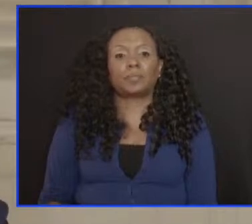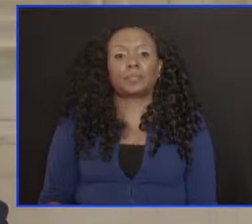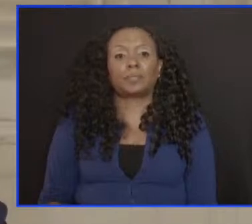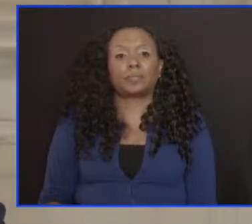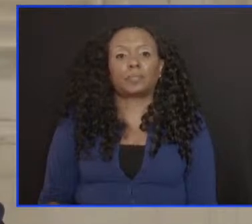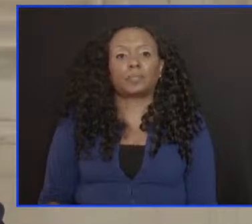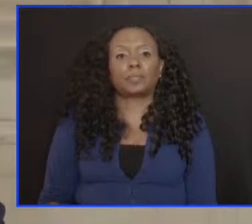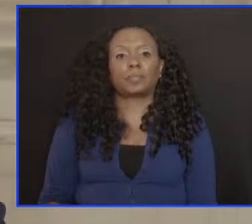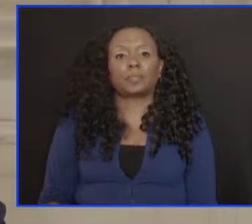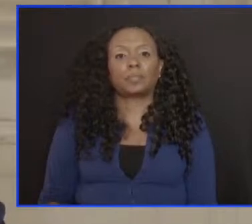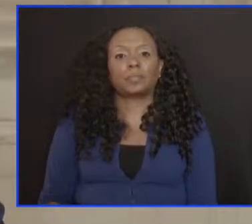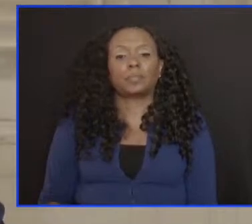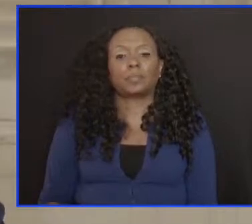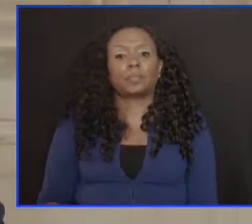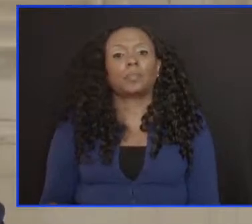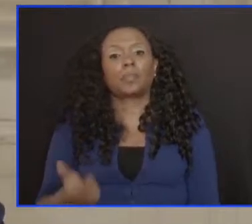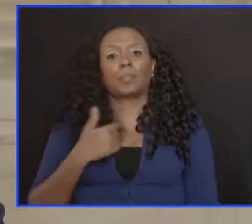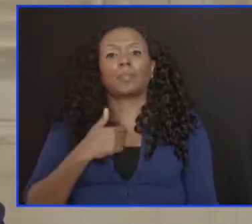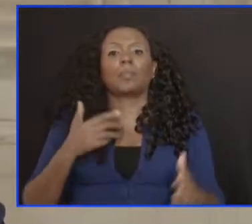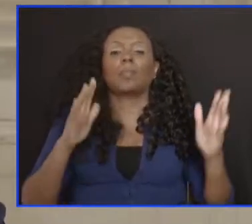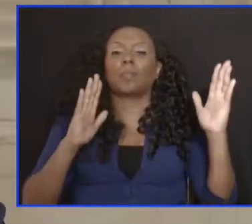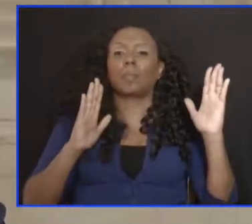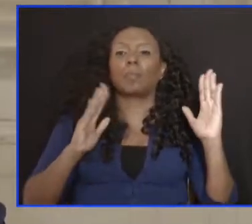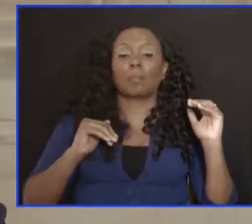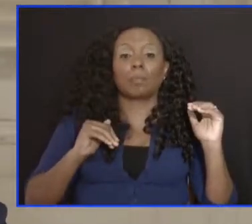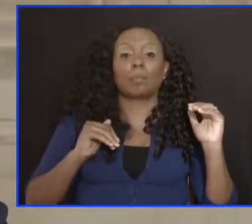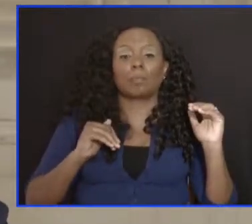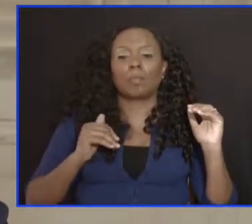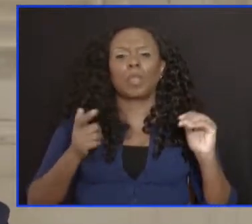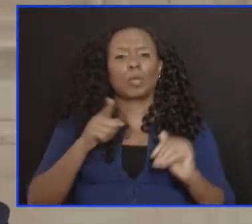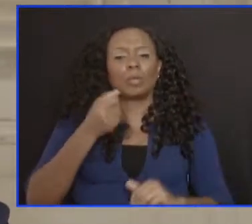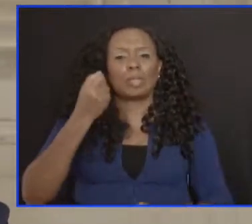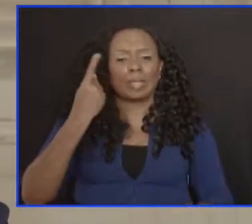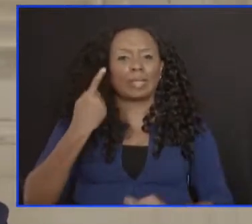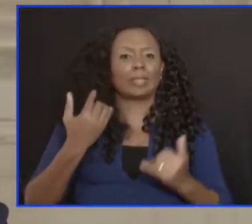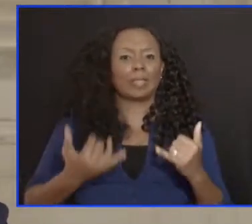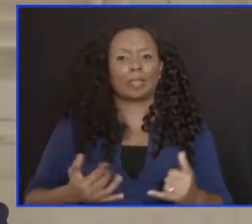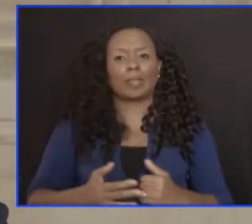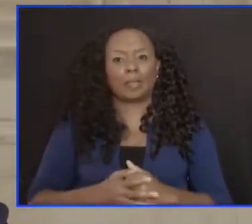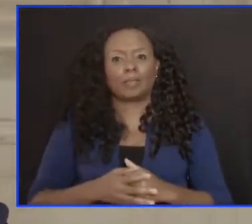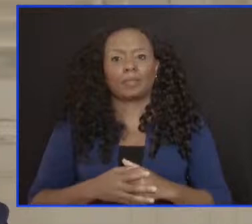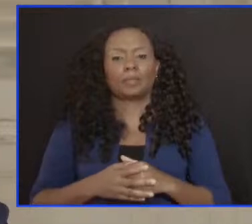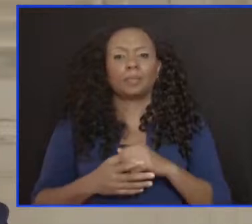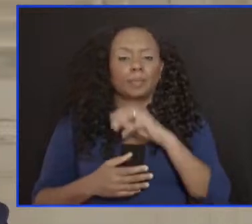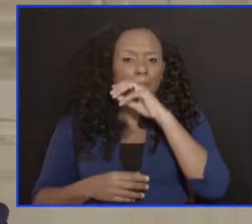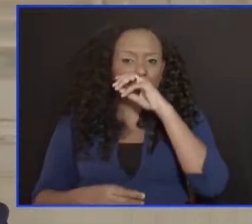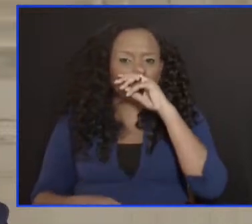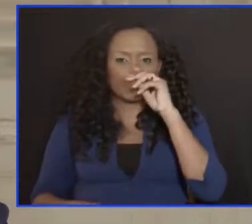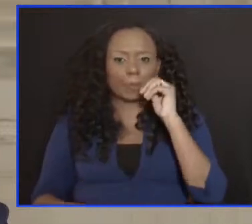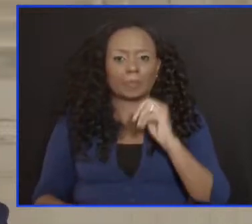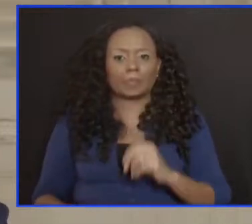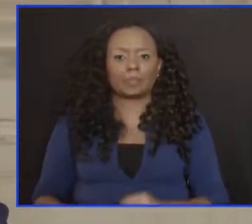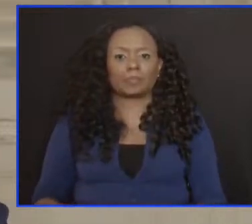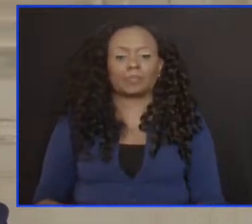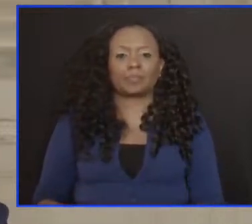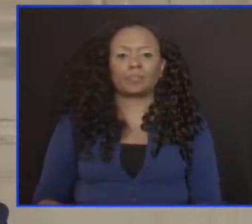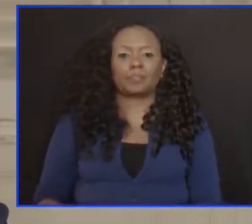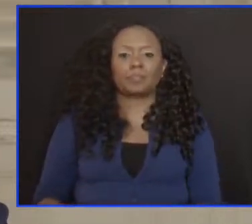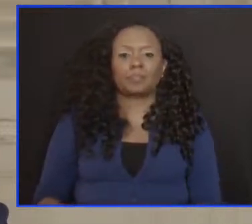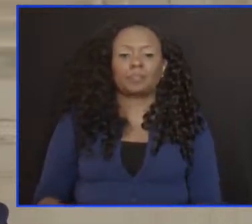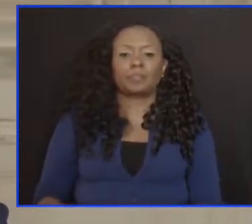from top to bottom. But because that happens, it does not mean that I think one of the things I really think on